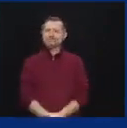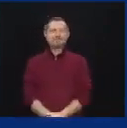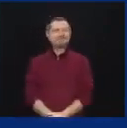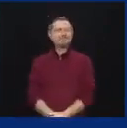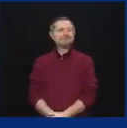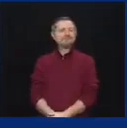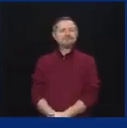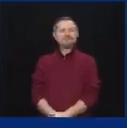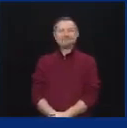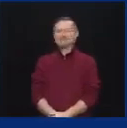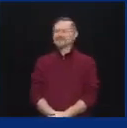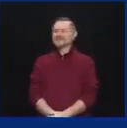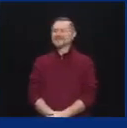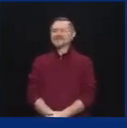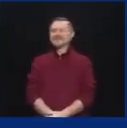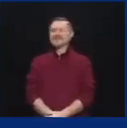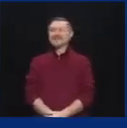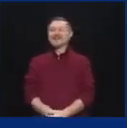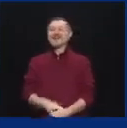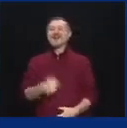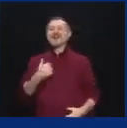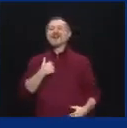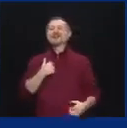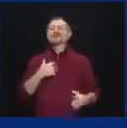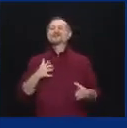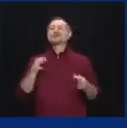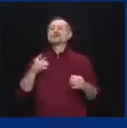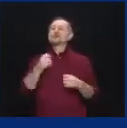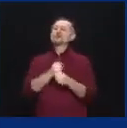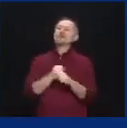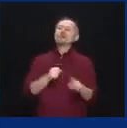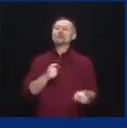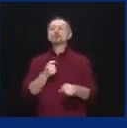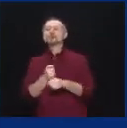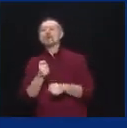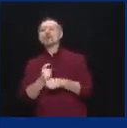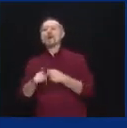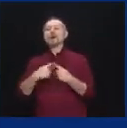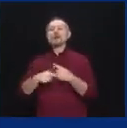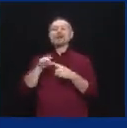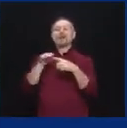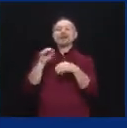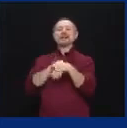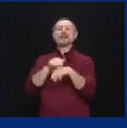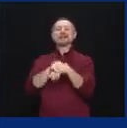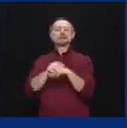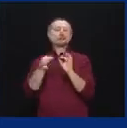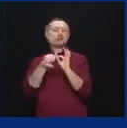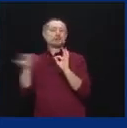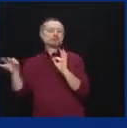was in gravy danger before I decided to part him. You kids think that's funny, don't you?